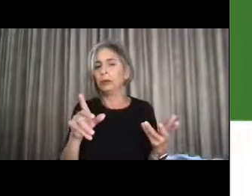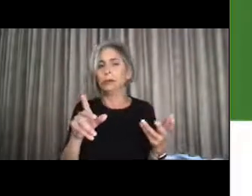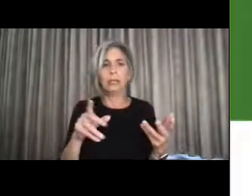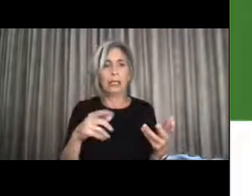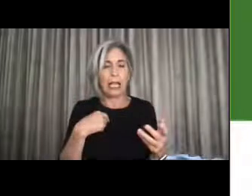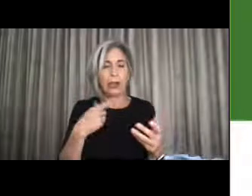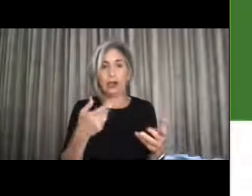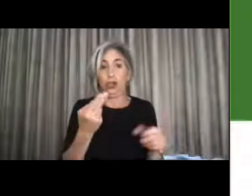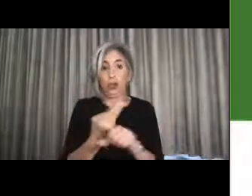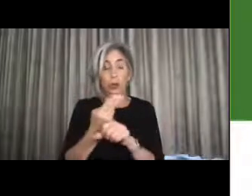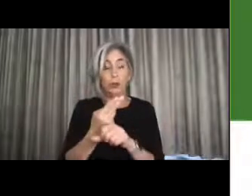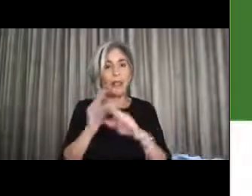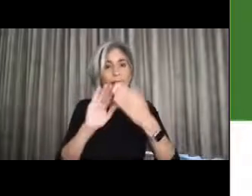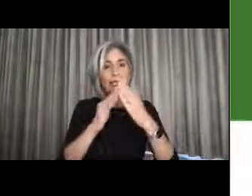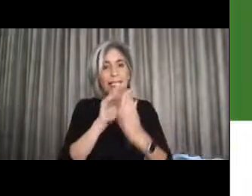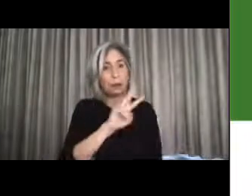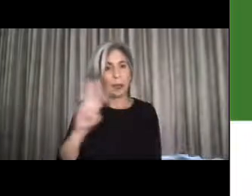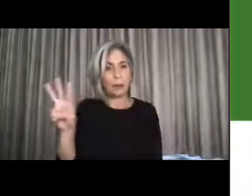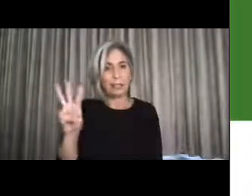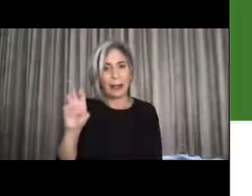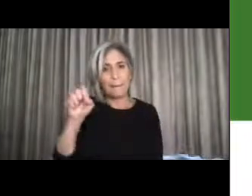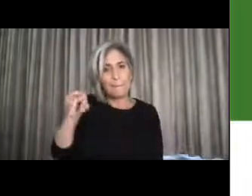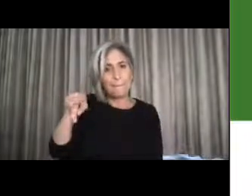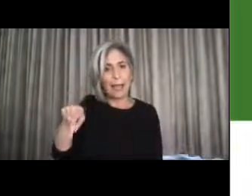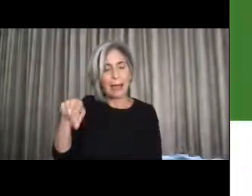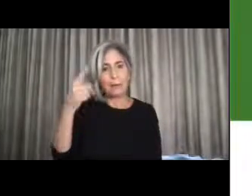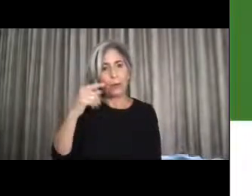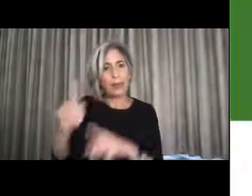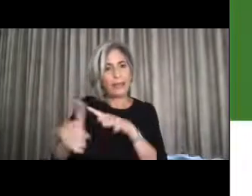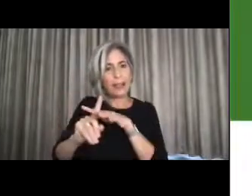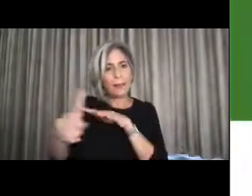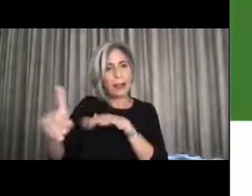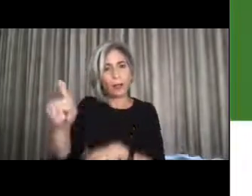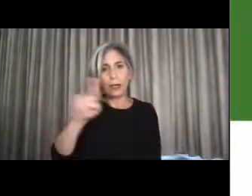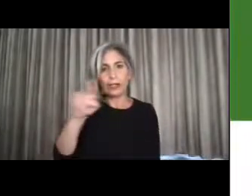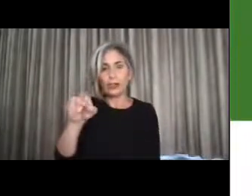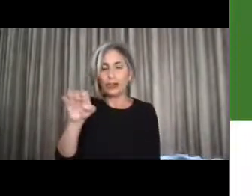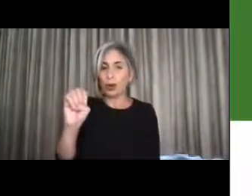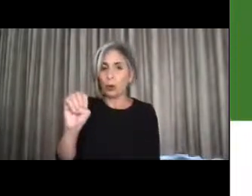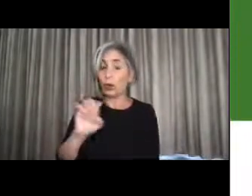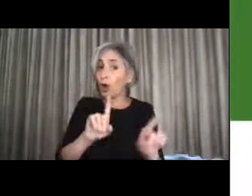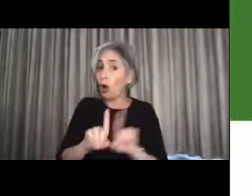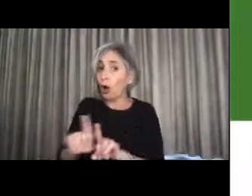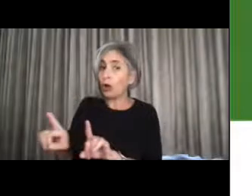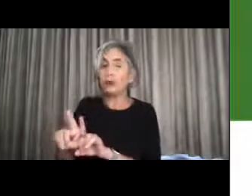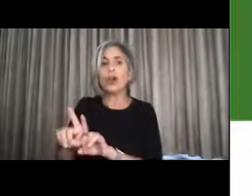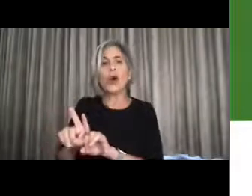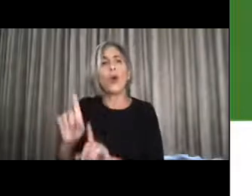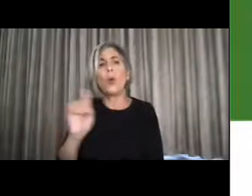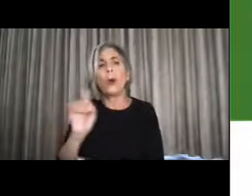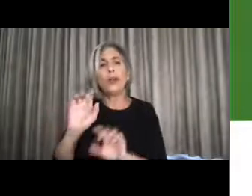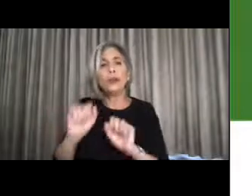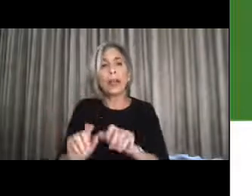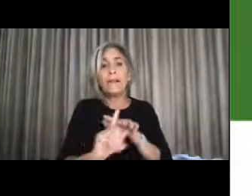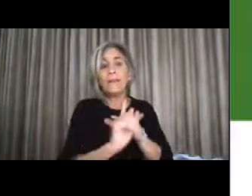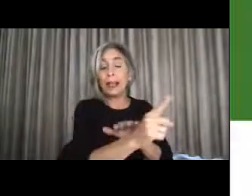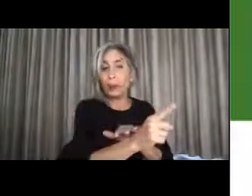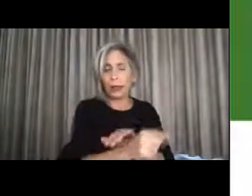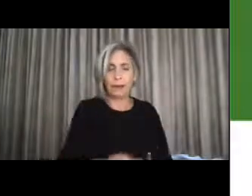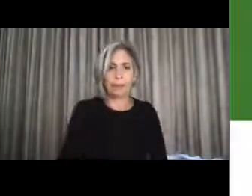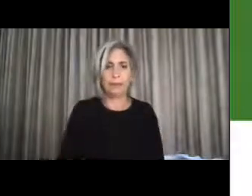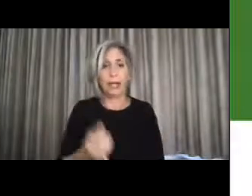the mapping system of the evacuation zones as well as evacuating areas. How much time